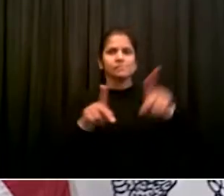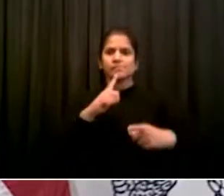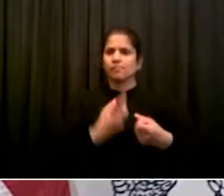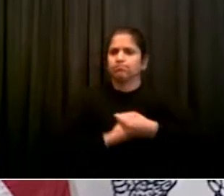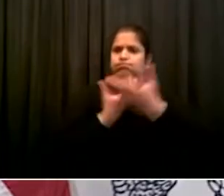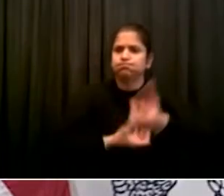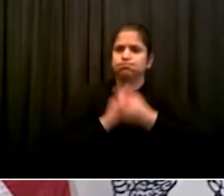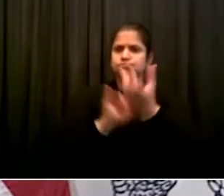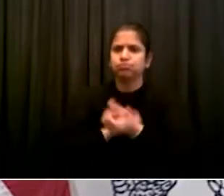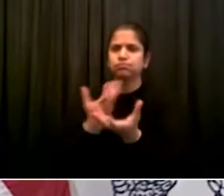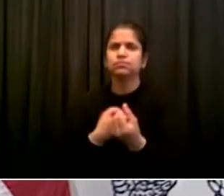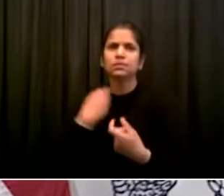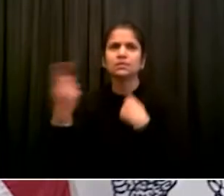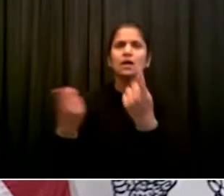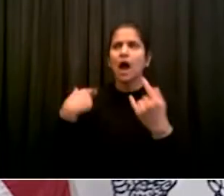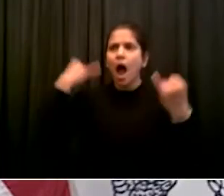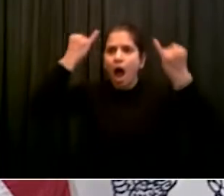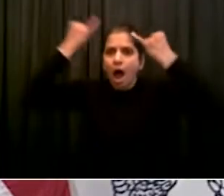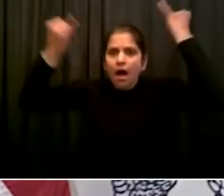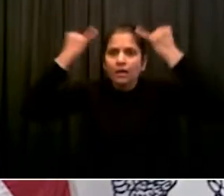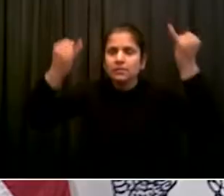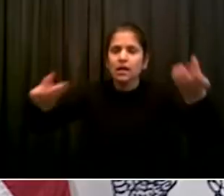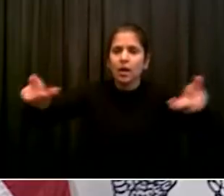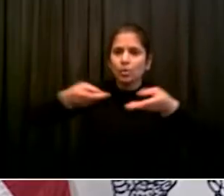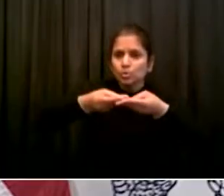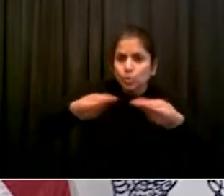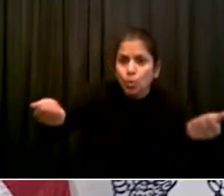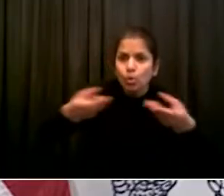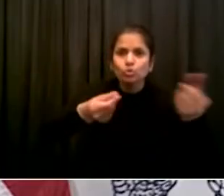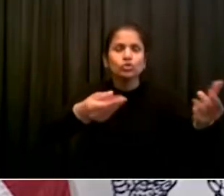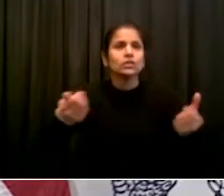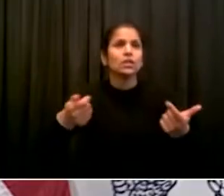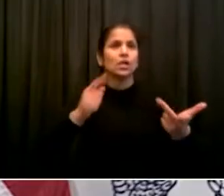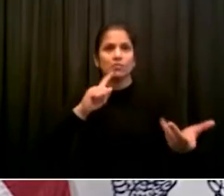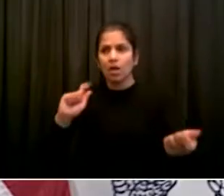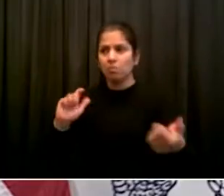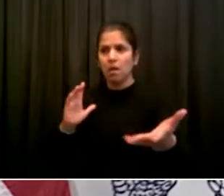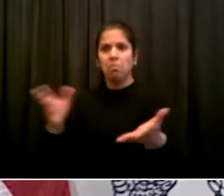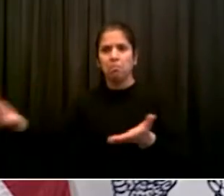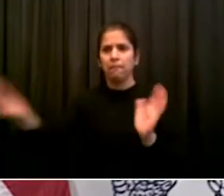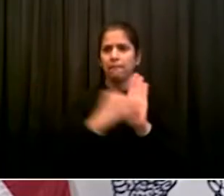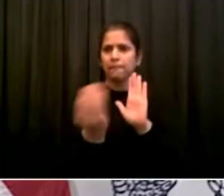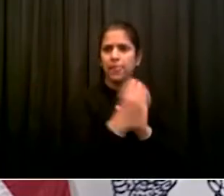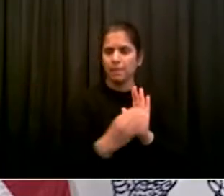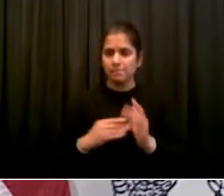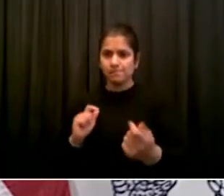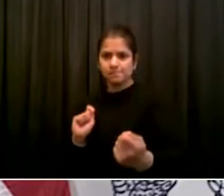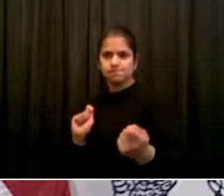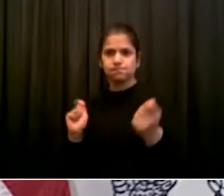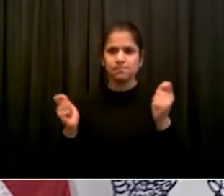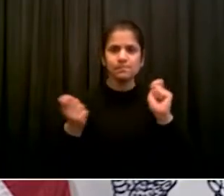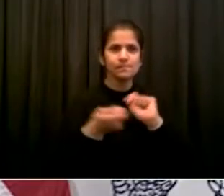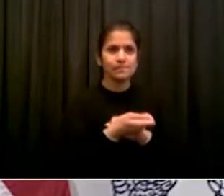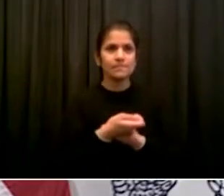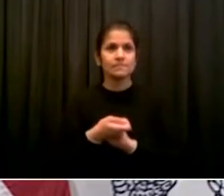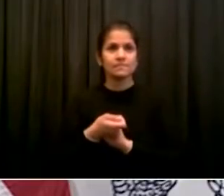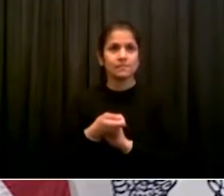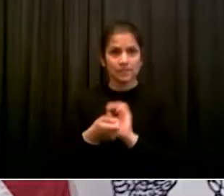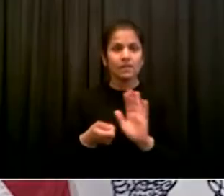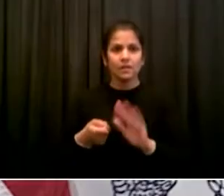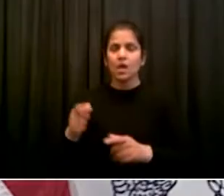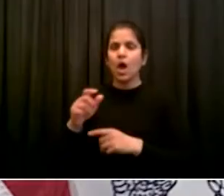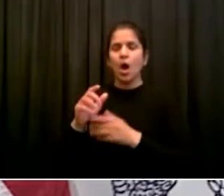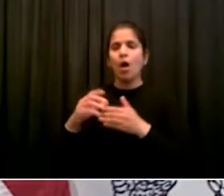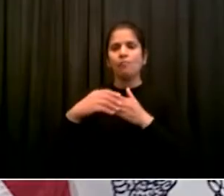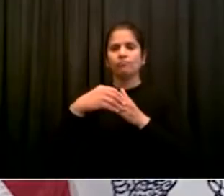ideas and craft them into a sprawling reform package, a transcendent reform package. And this is what